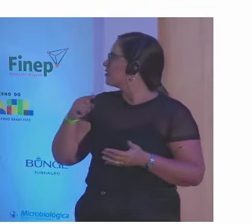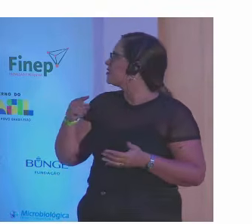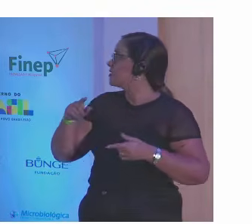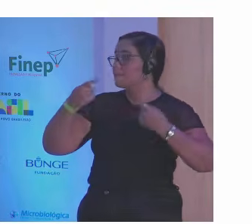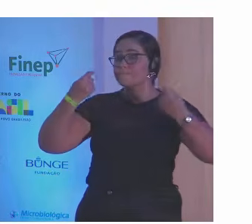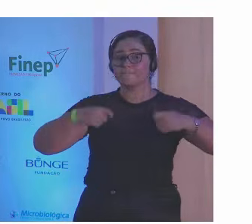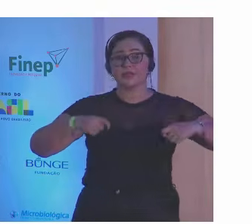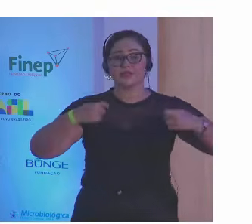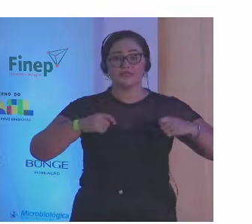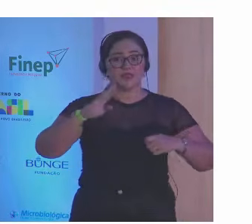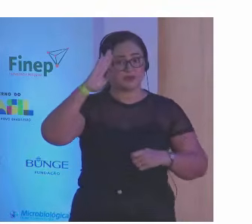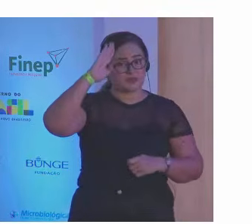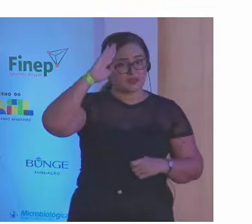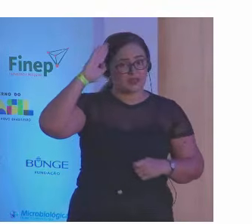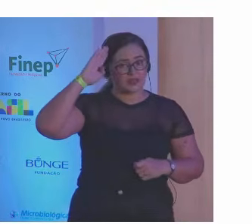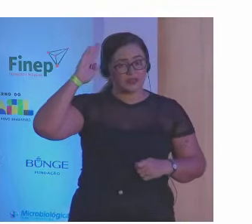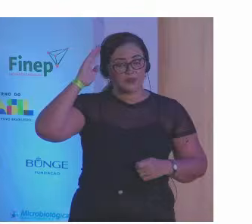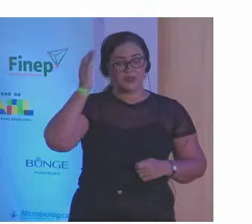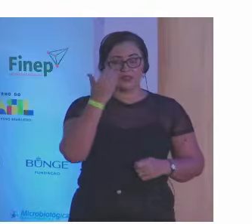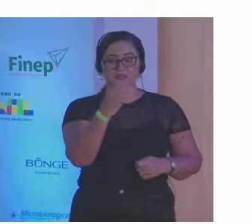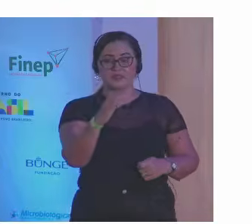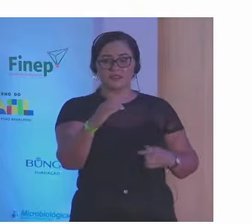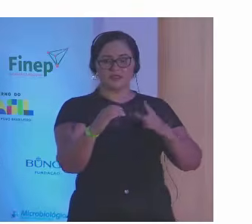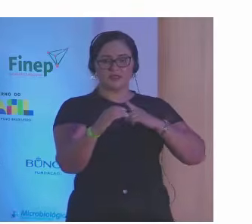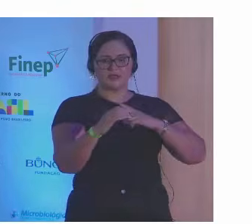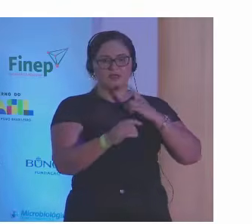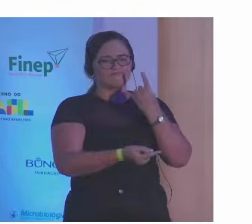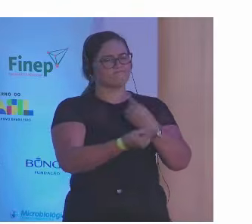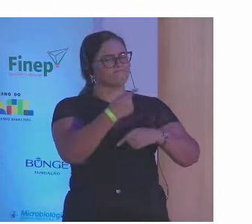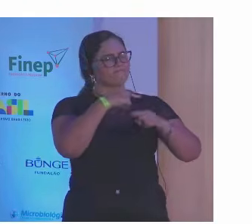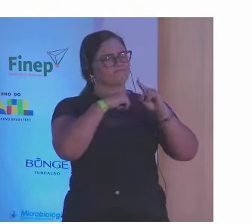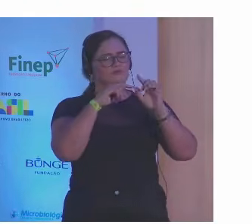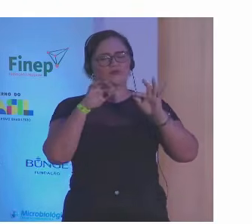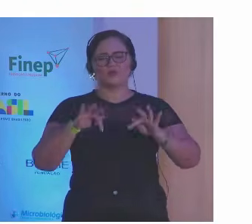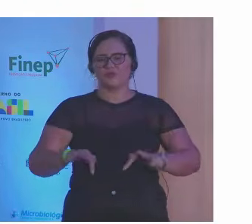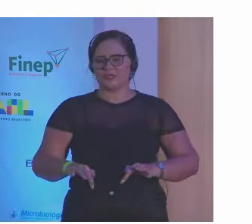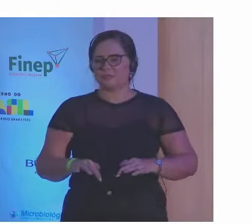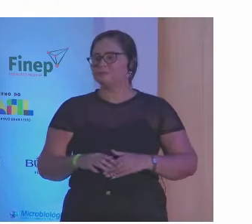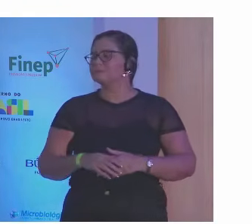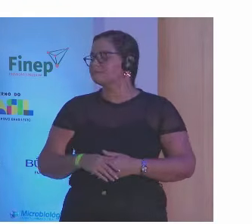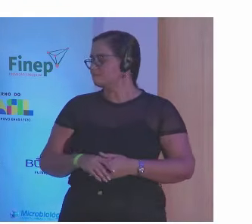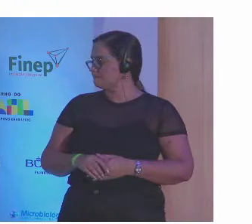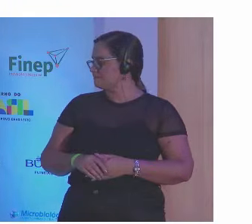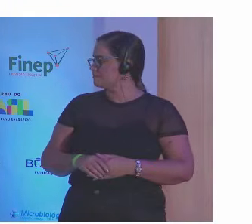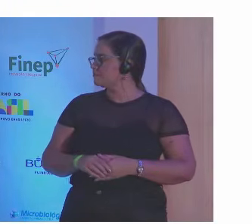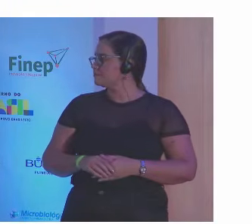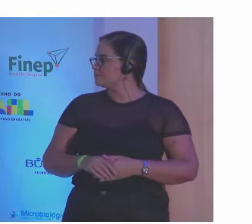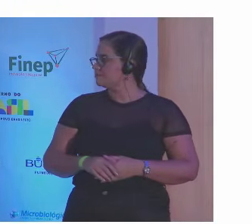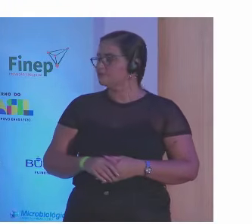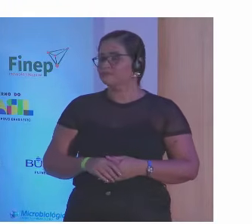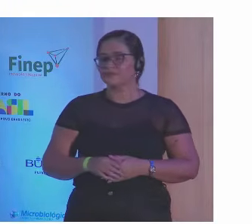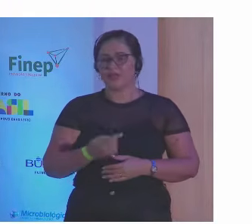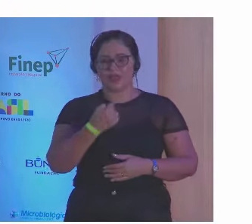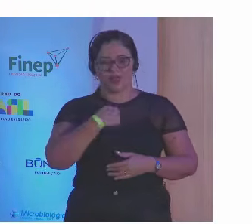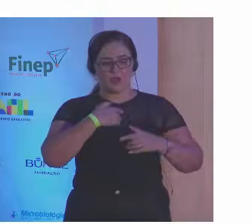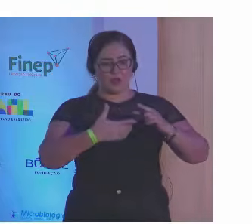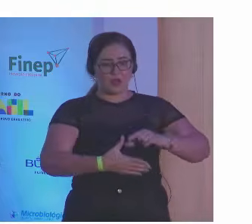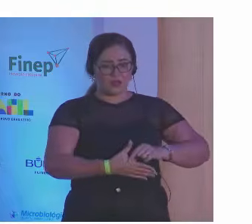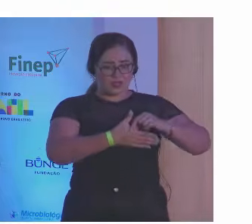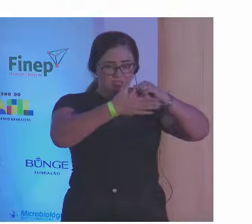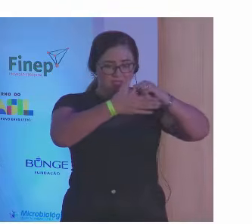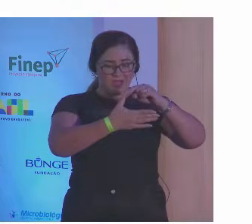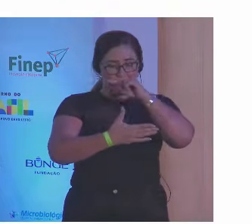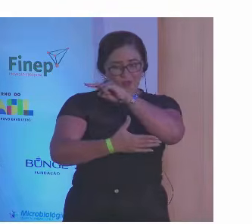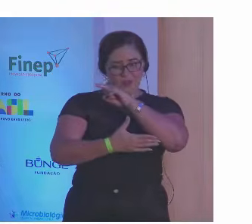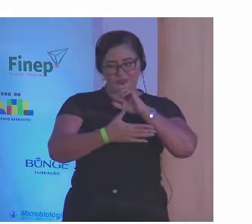Science to be successful at the end. I'm leading this organization, so I'm a lucky guy